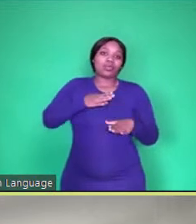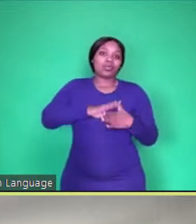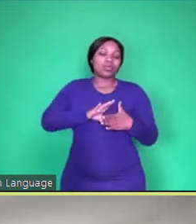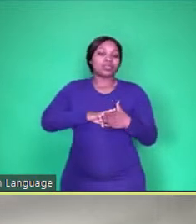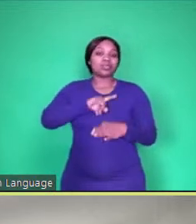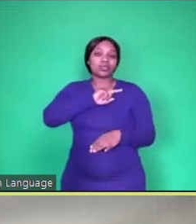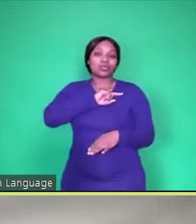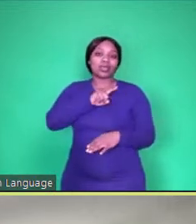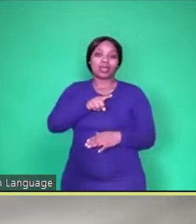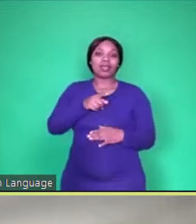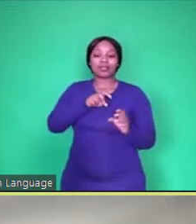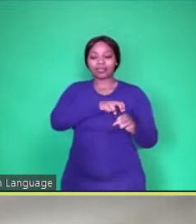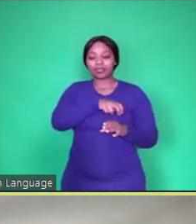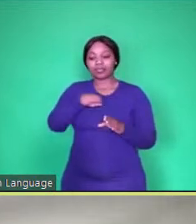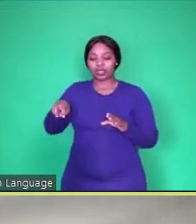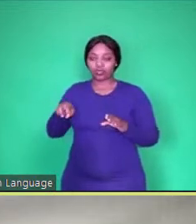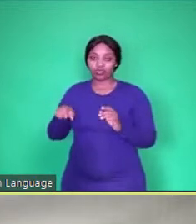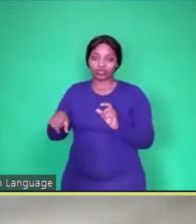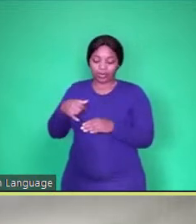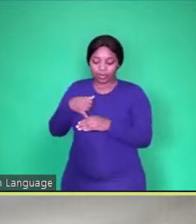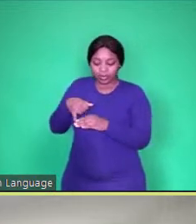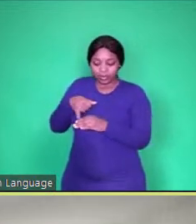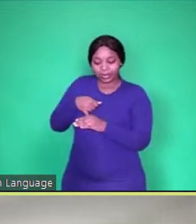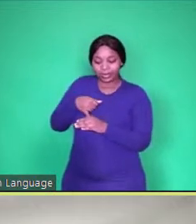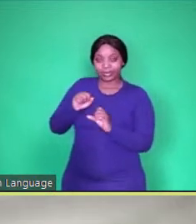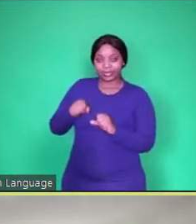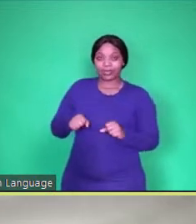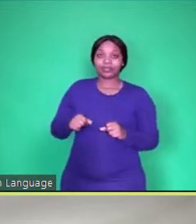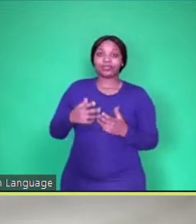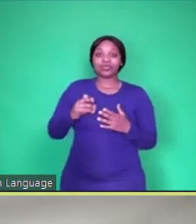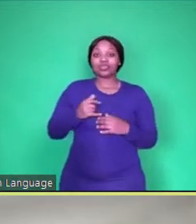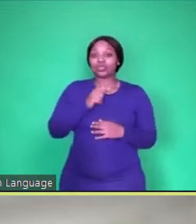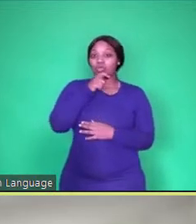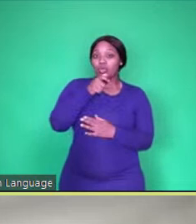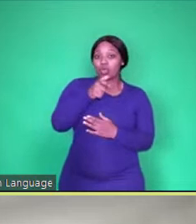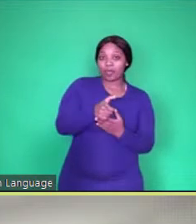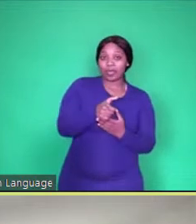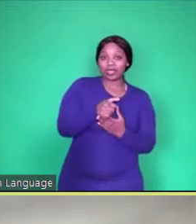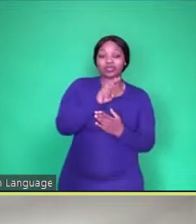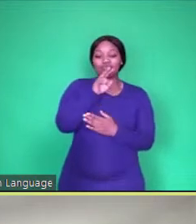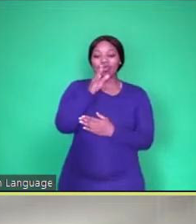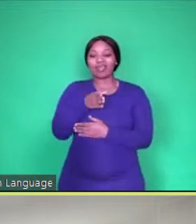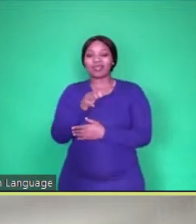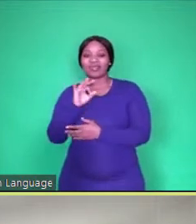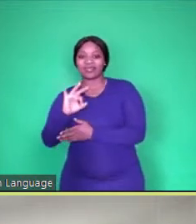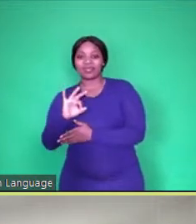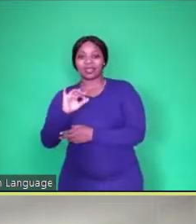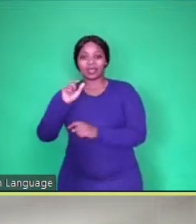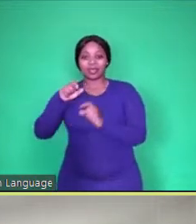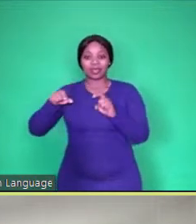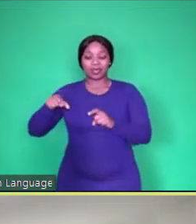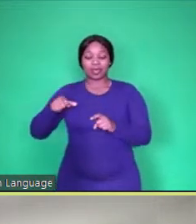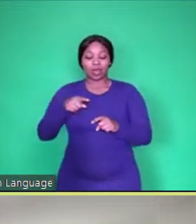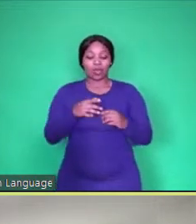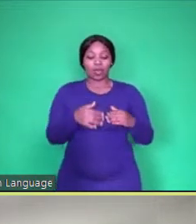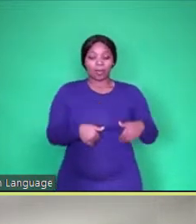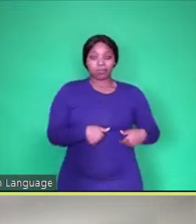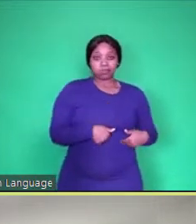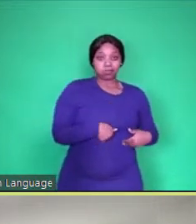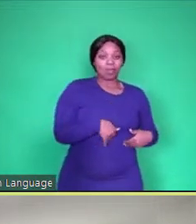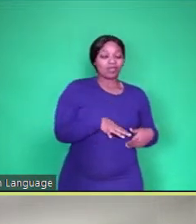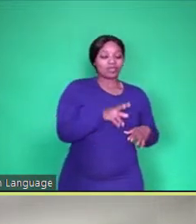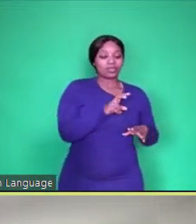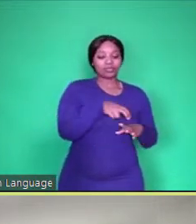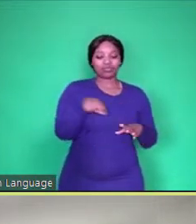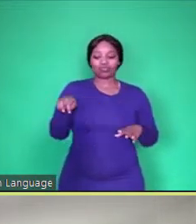just to comment, 2 out of 3 of the migrants who were in poverty in wave 1 had escaped from poverty